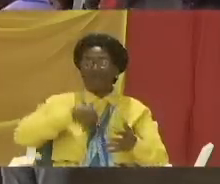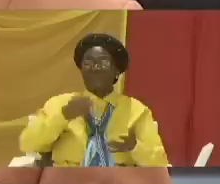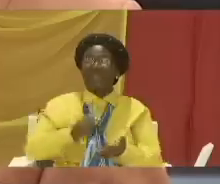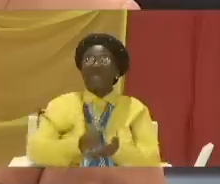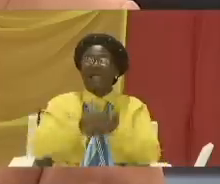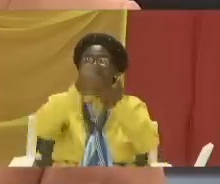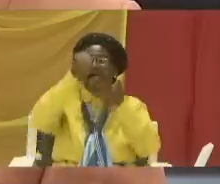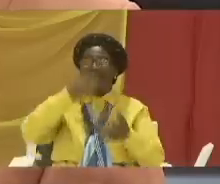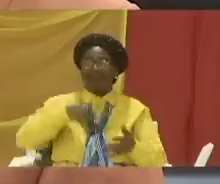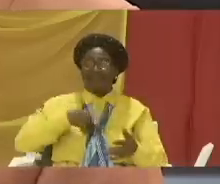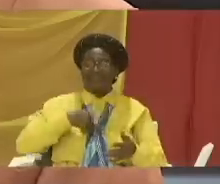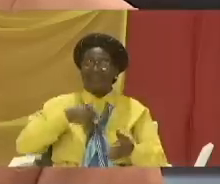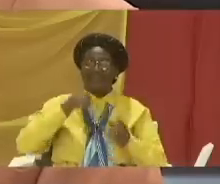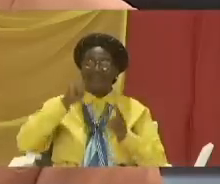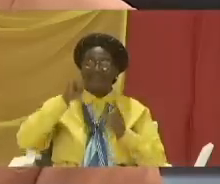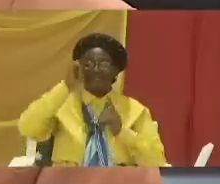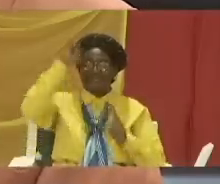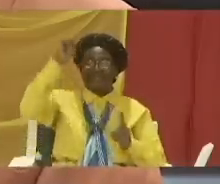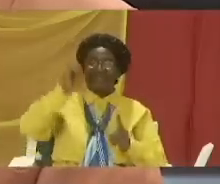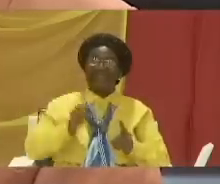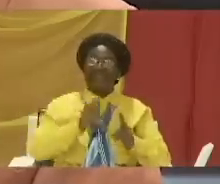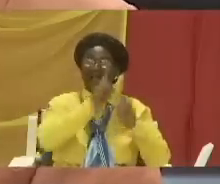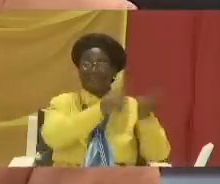The answer comes immediately.